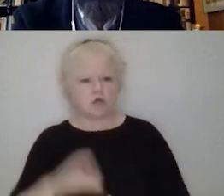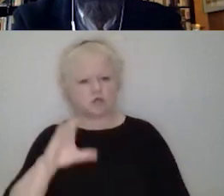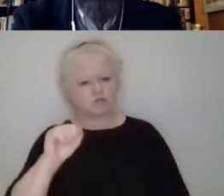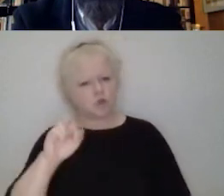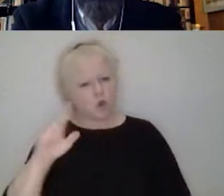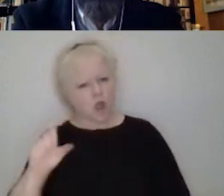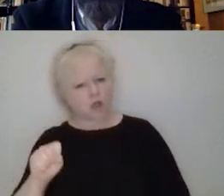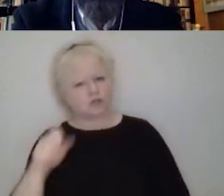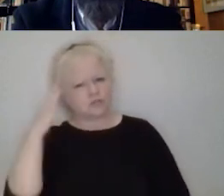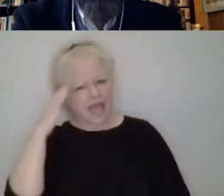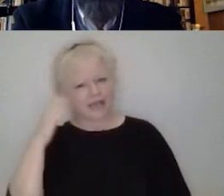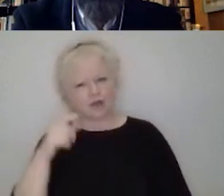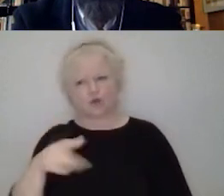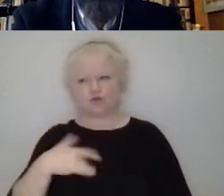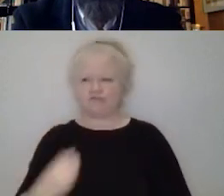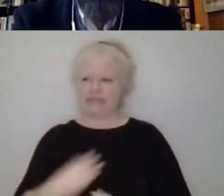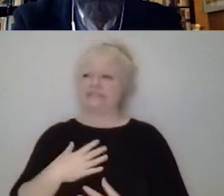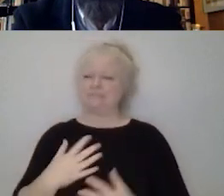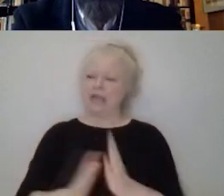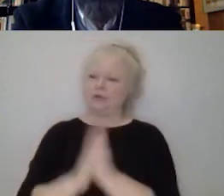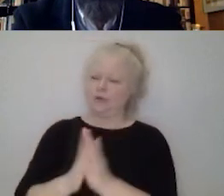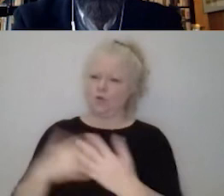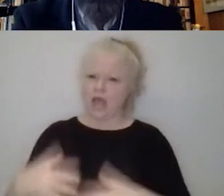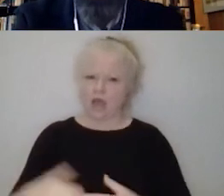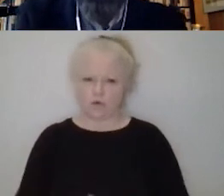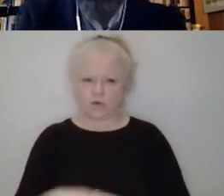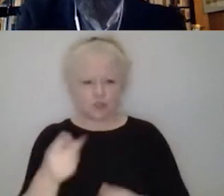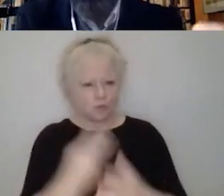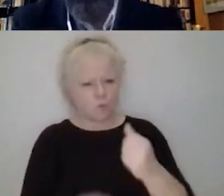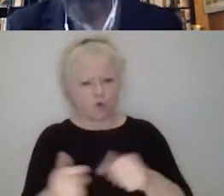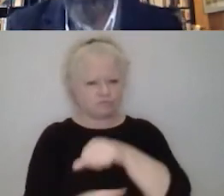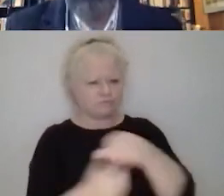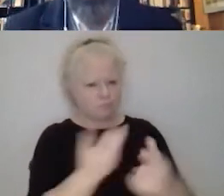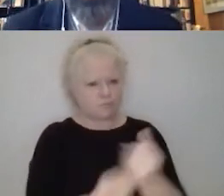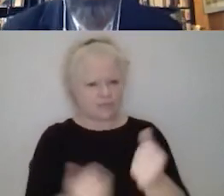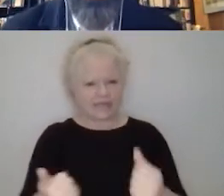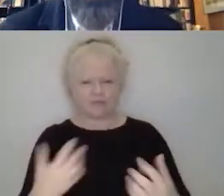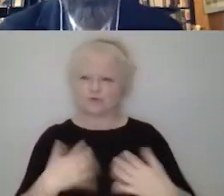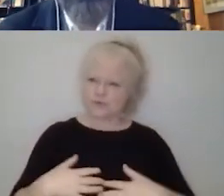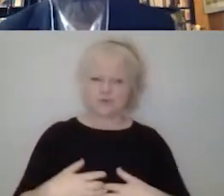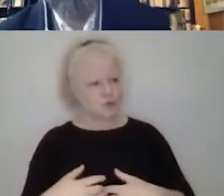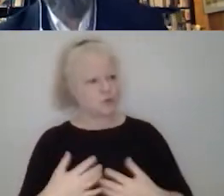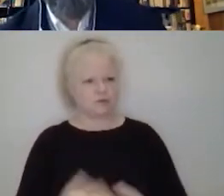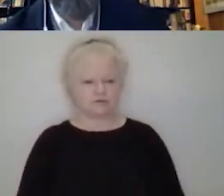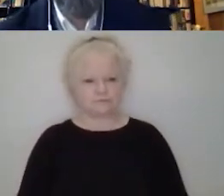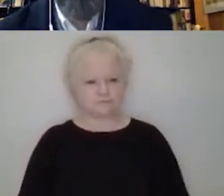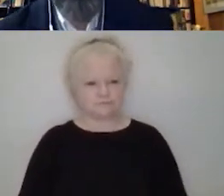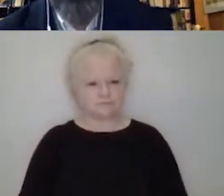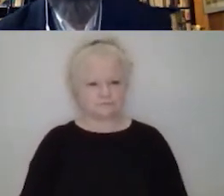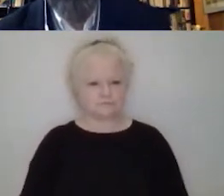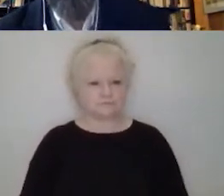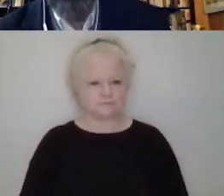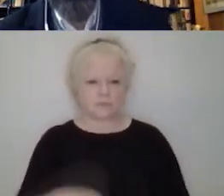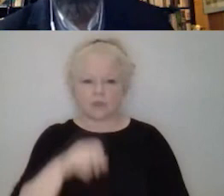by Héctor and, you know, completely vice versa. Yeah, no, I mean, what I love about everything that Héctor